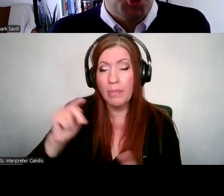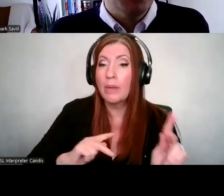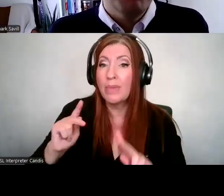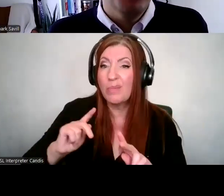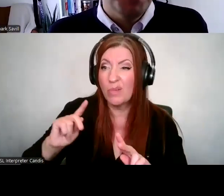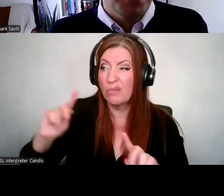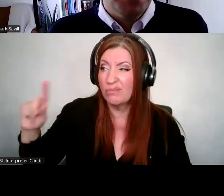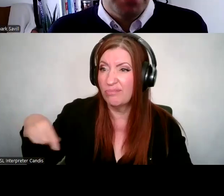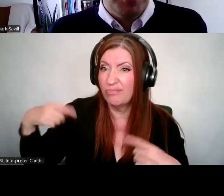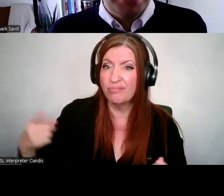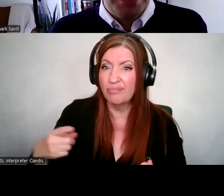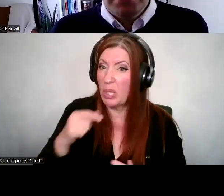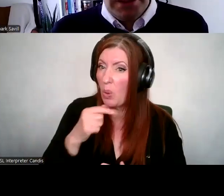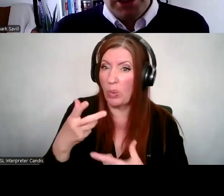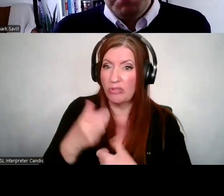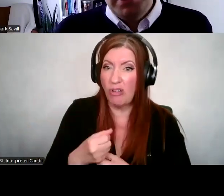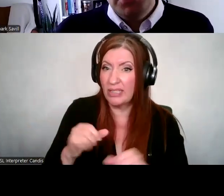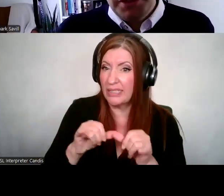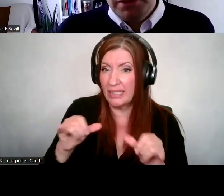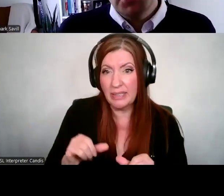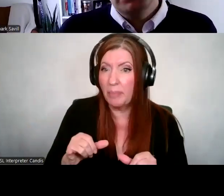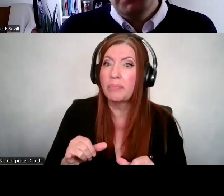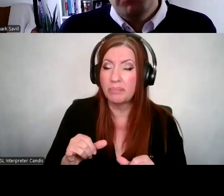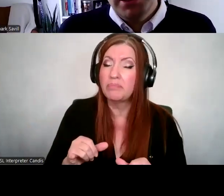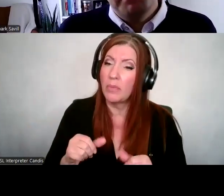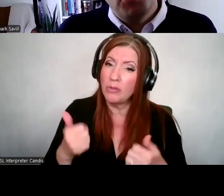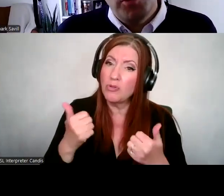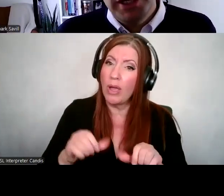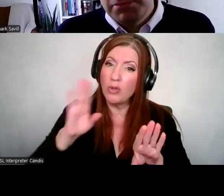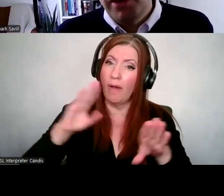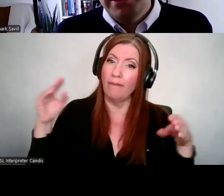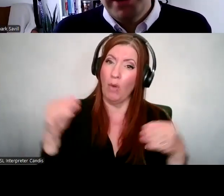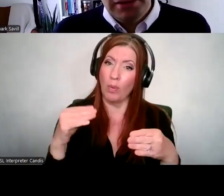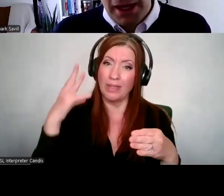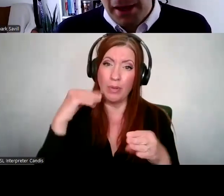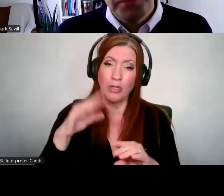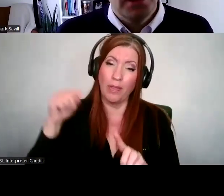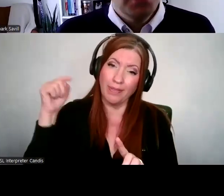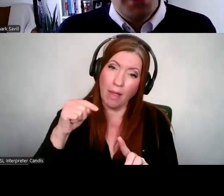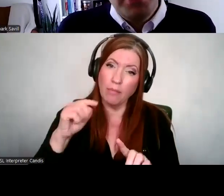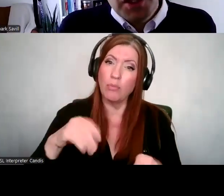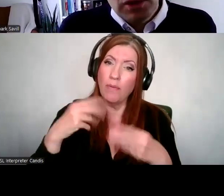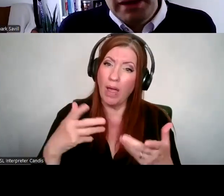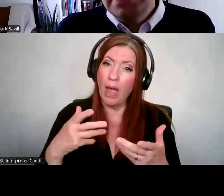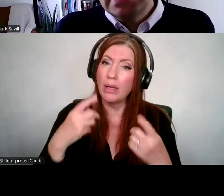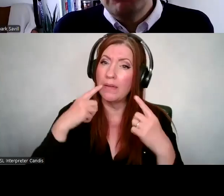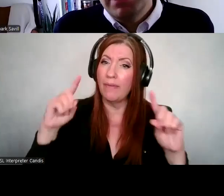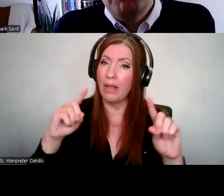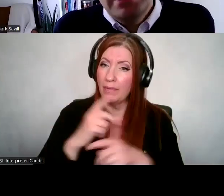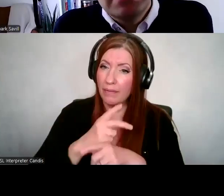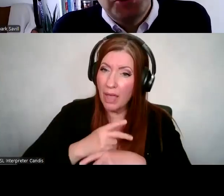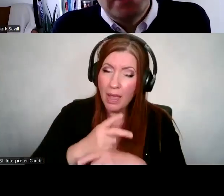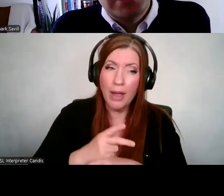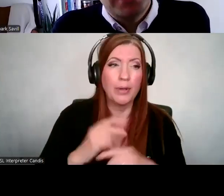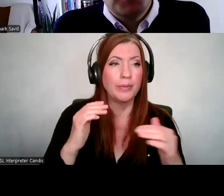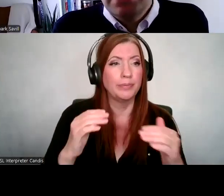system and trust might not be there, kind of really centering the experience on the individual can be a really important way to provide effective care. Others talked about things like